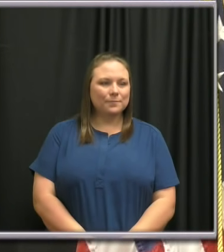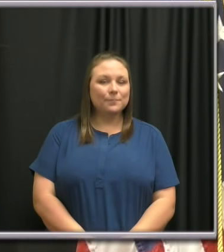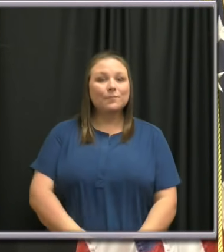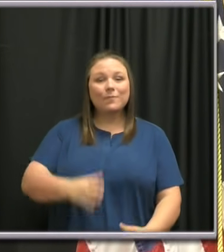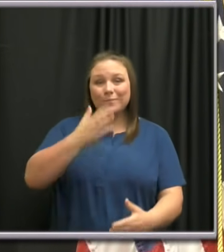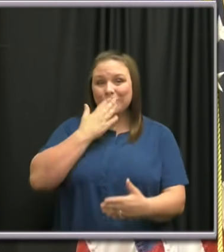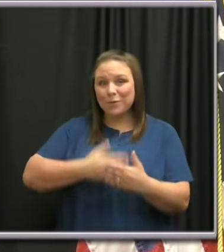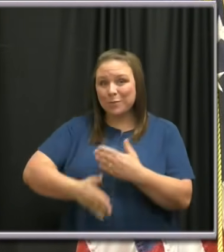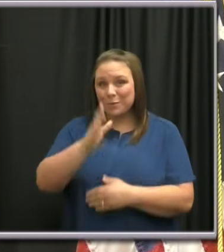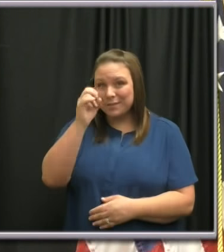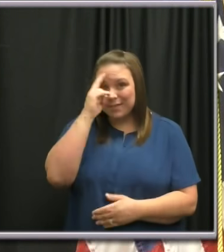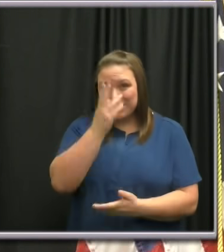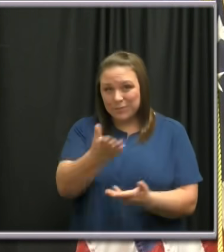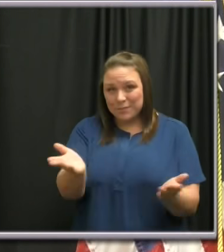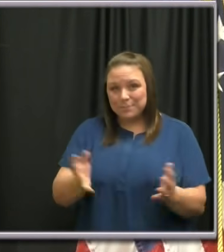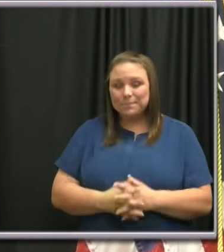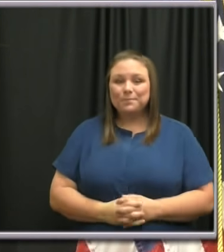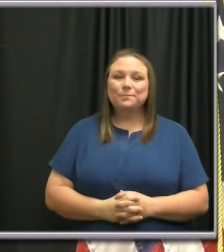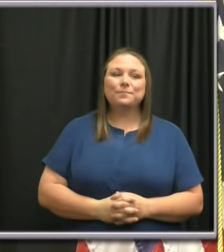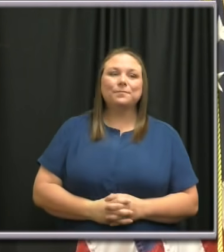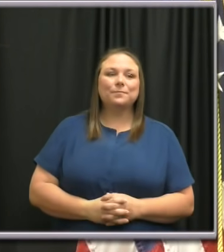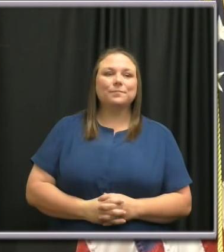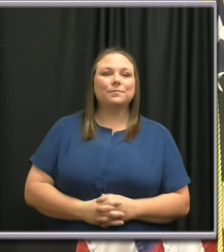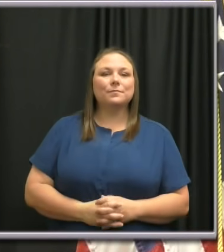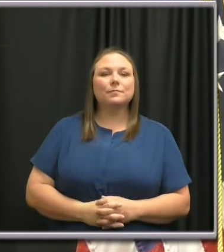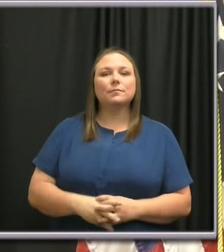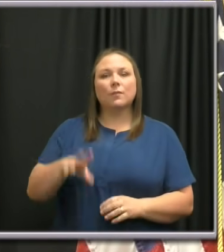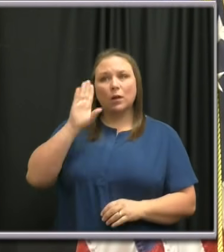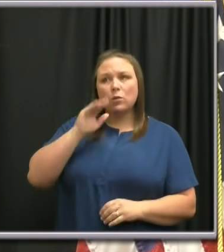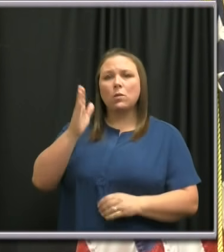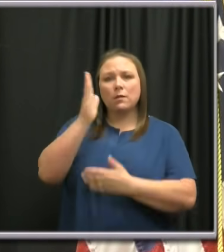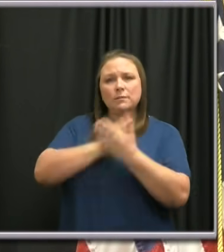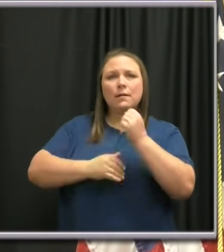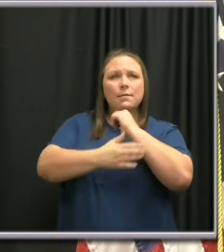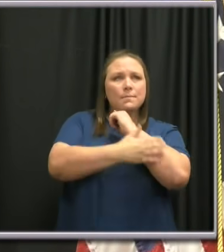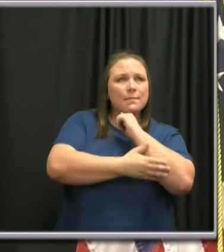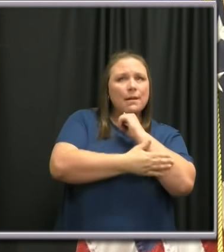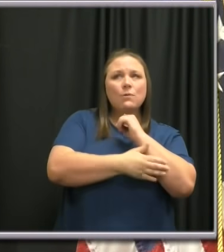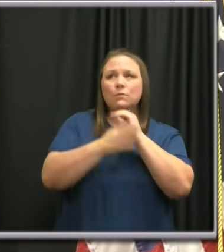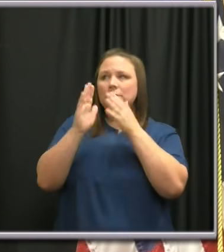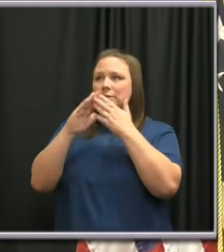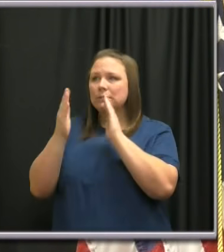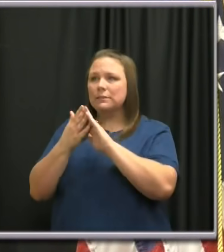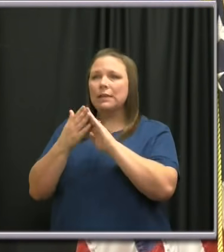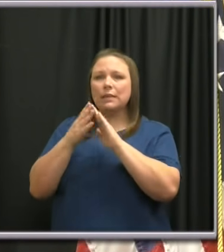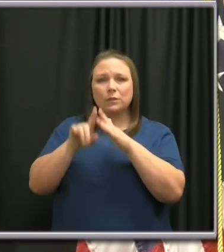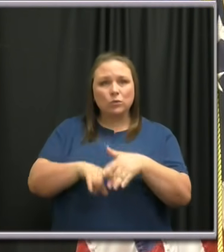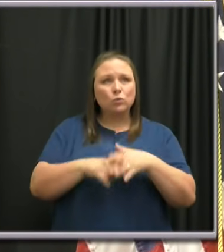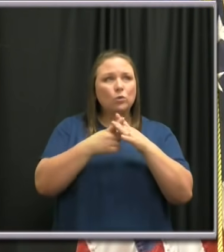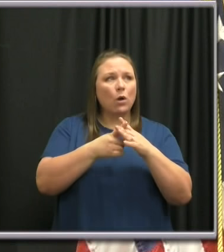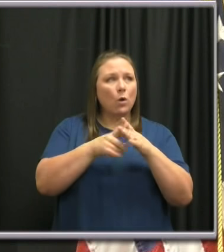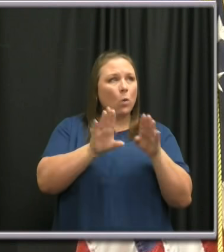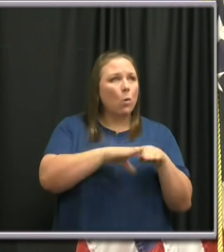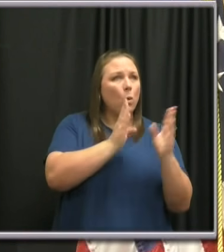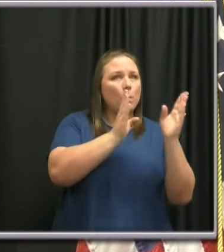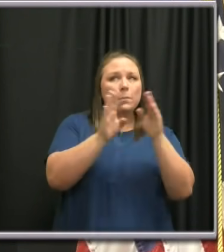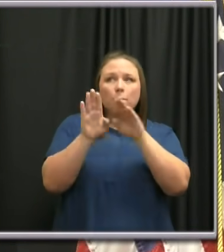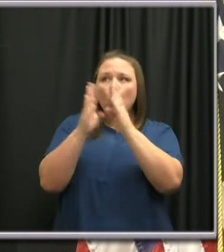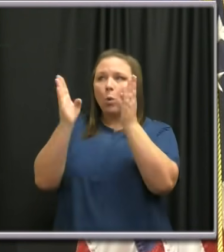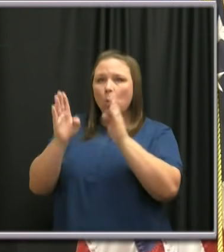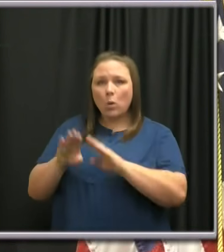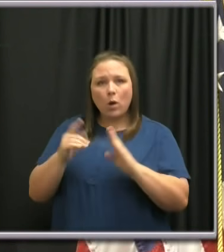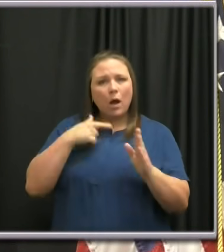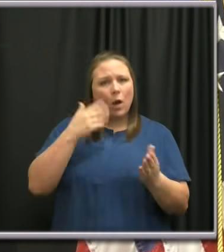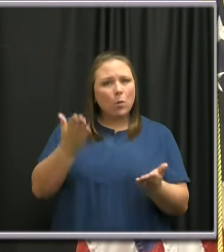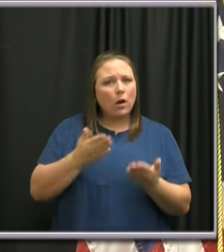Good morning, Nashville. As counties and cities around the country prepare to open businesses, I'd like to